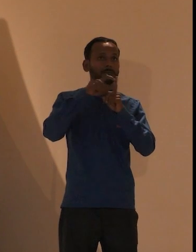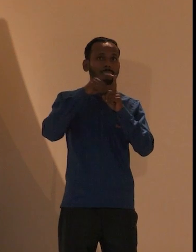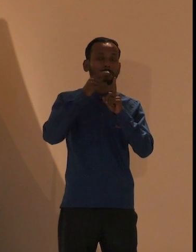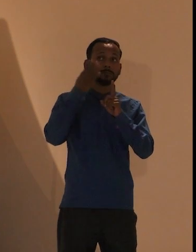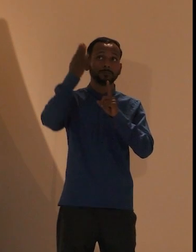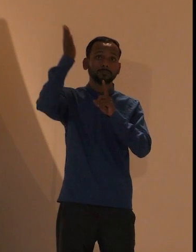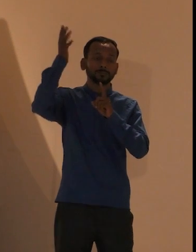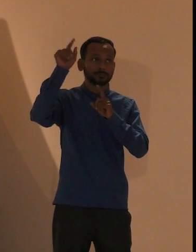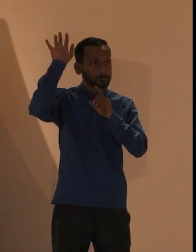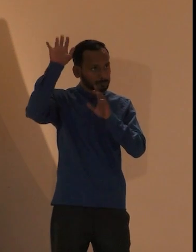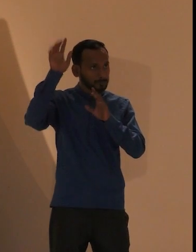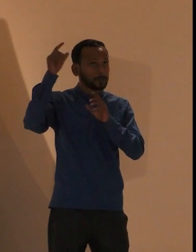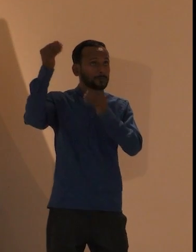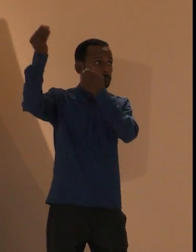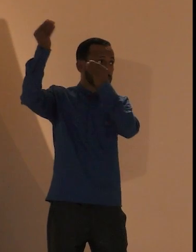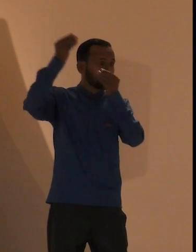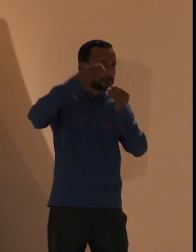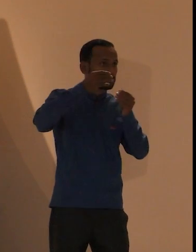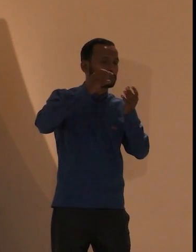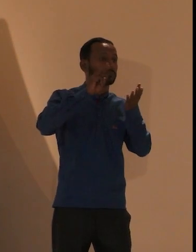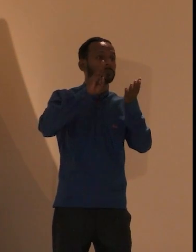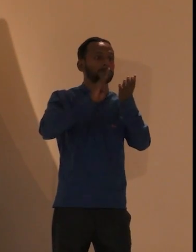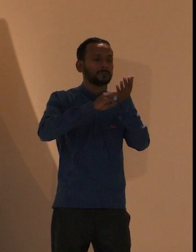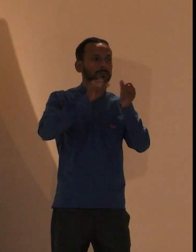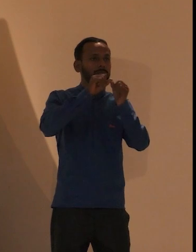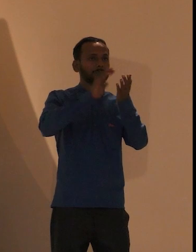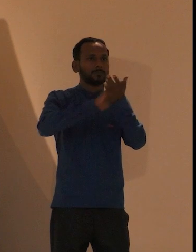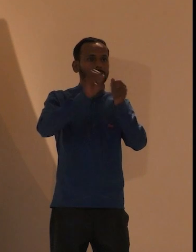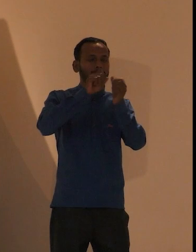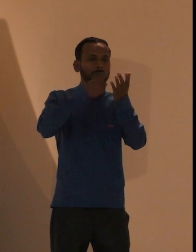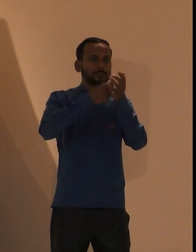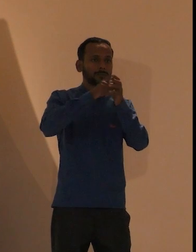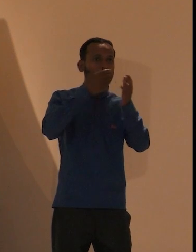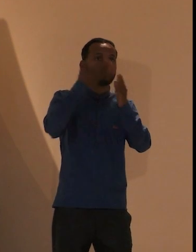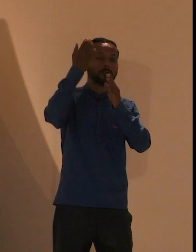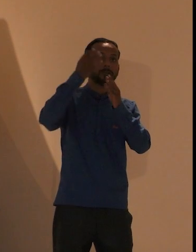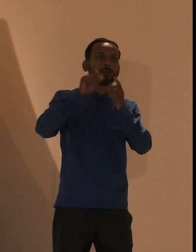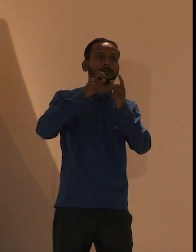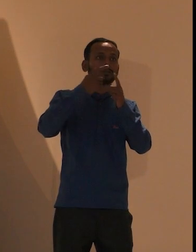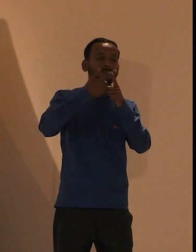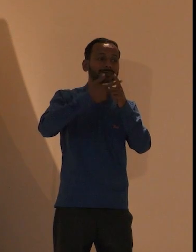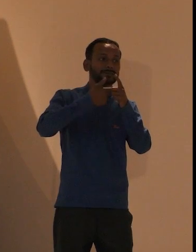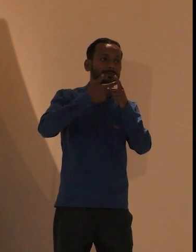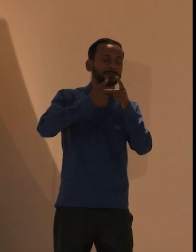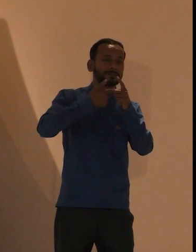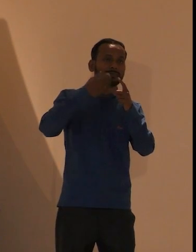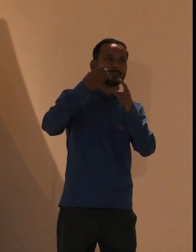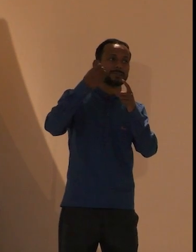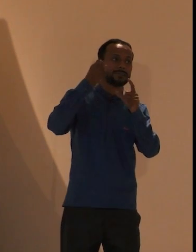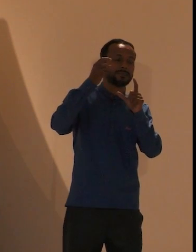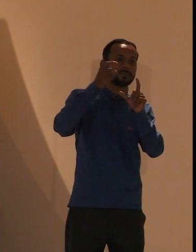Wales comes and travels with the Maharaja of Jaipur in front of the Hawa Mahal in Jaipur. So Jaipur